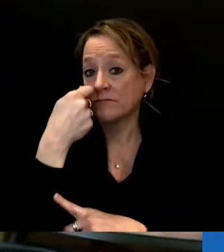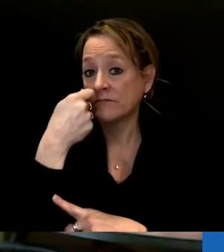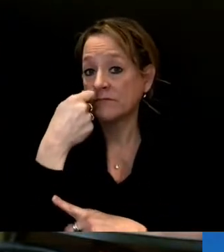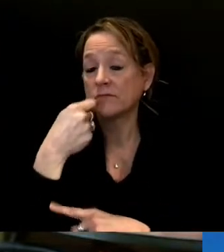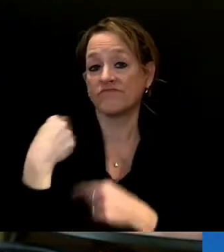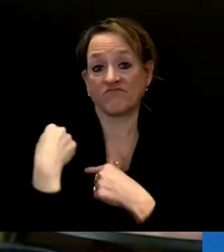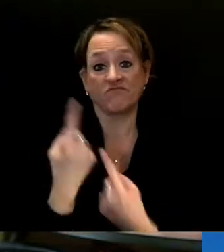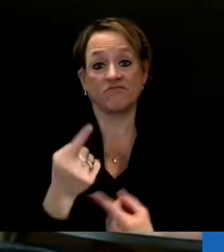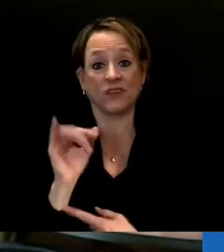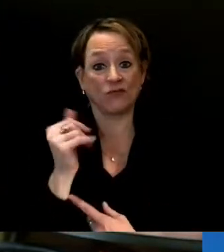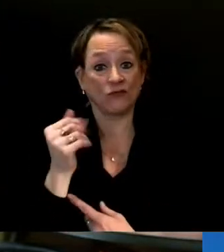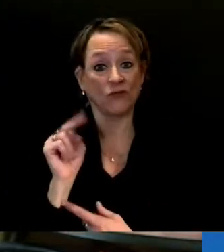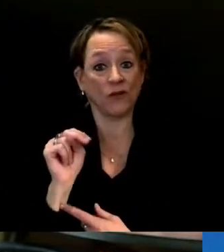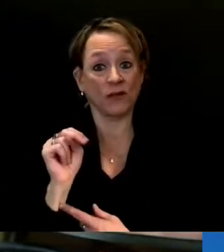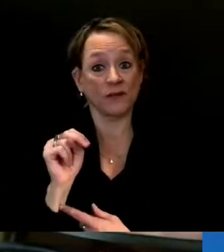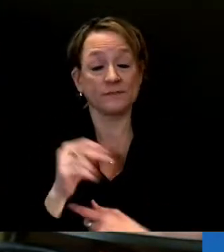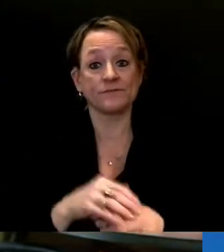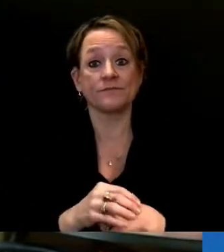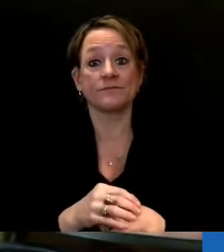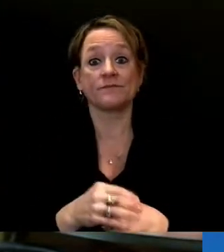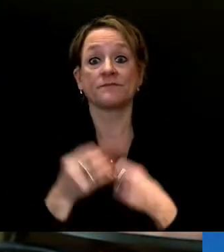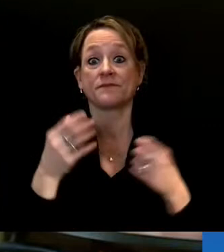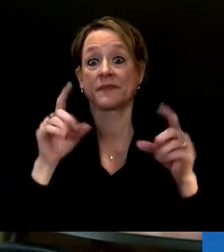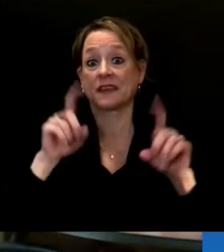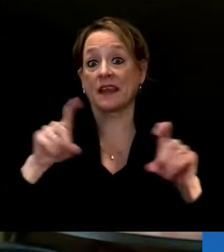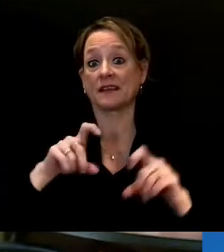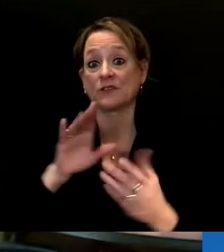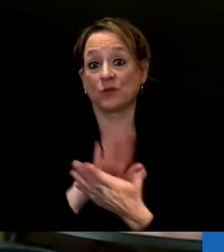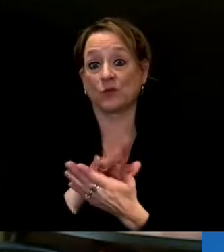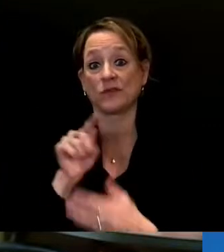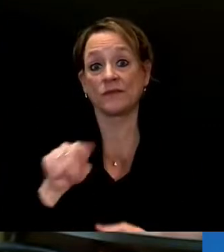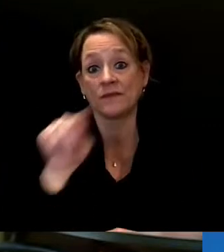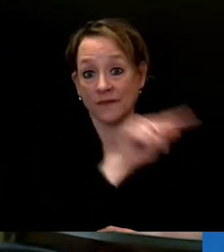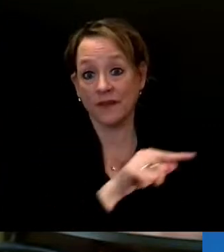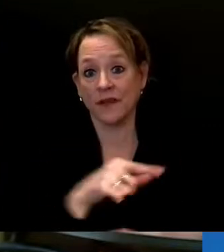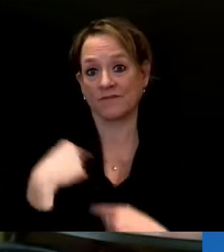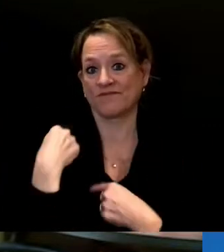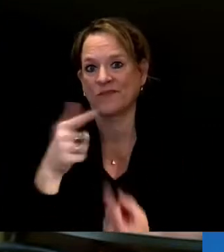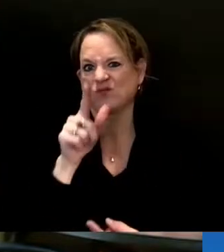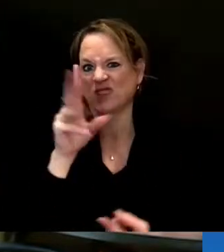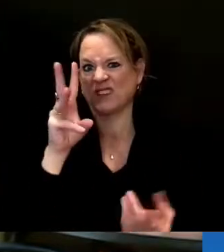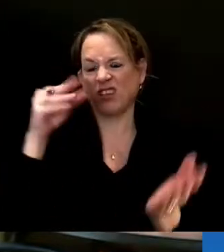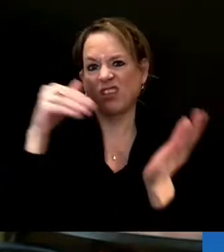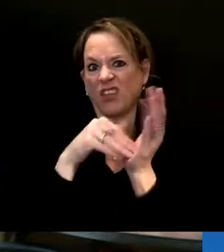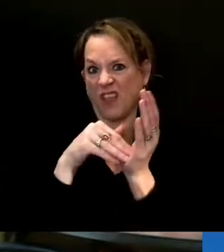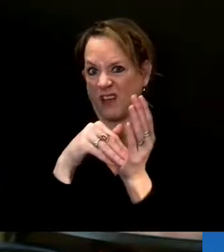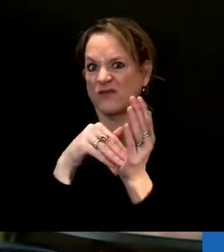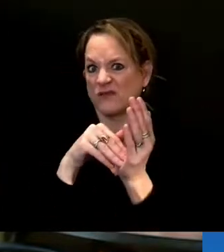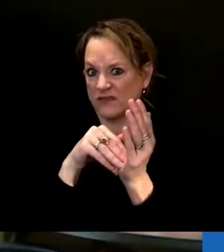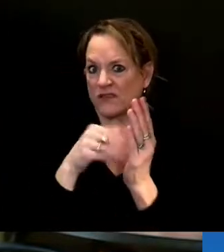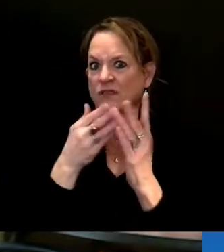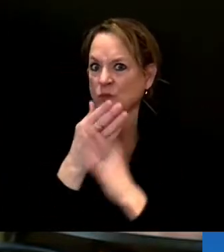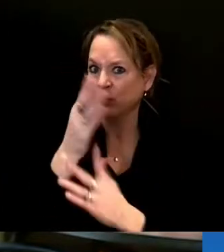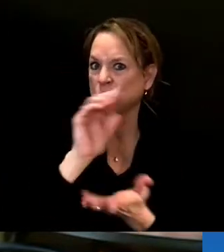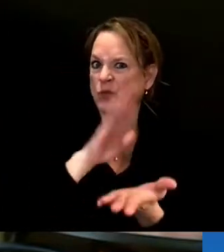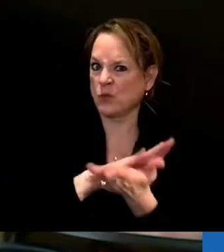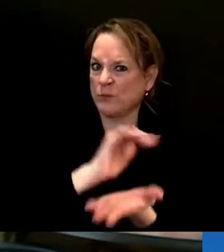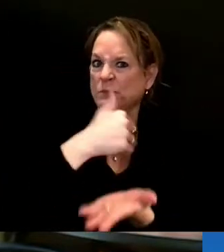tests in our schools through our school-based testing program. So we will keep up this pace as long as we need to.